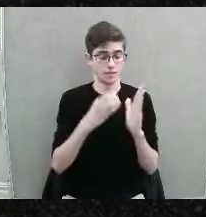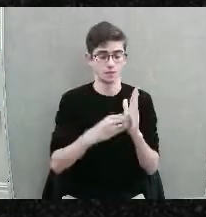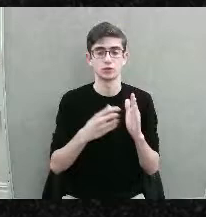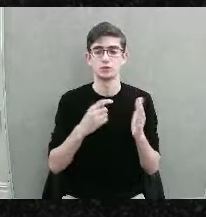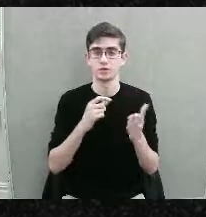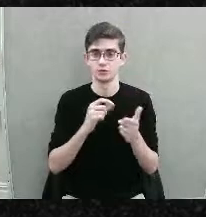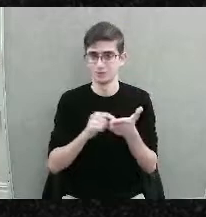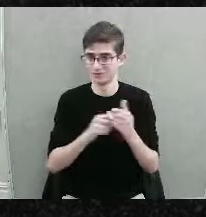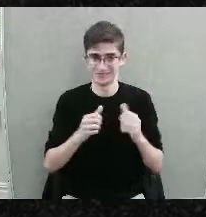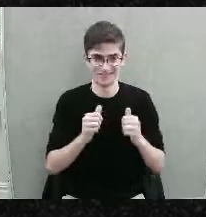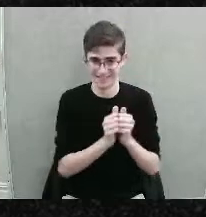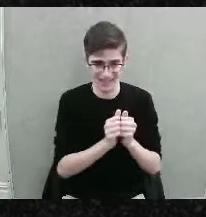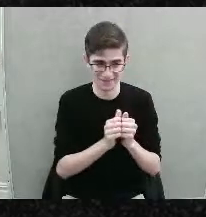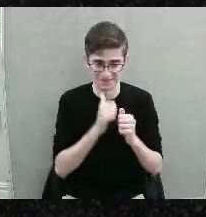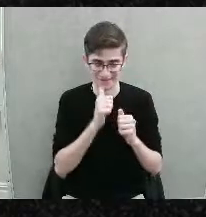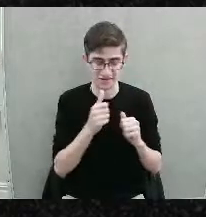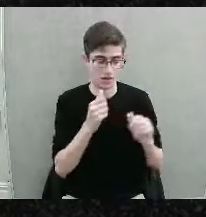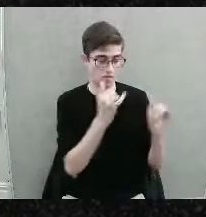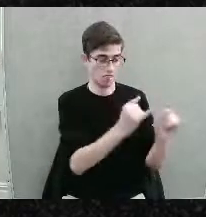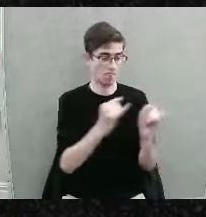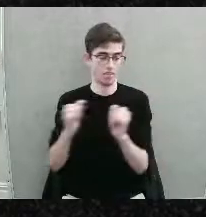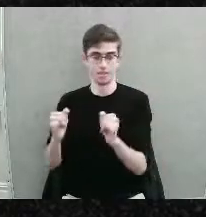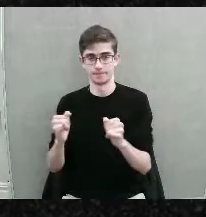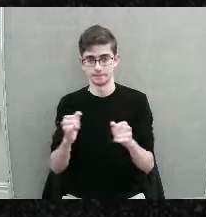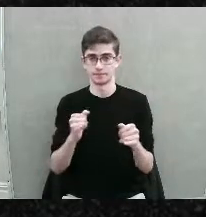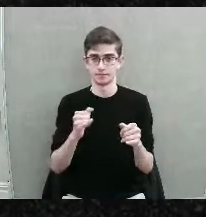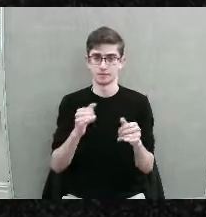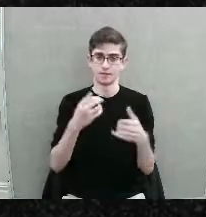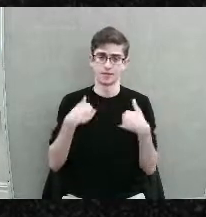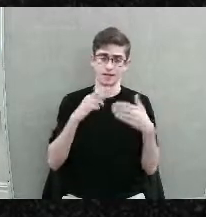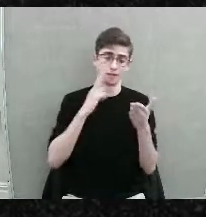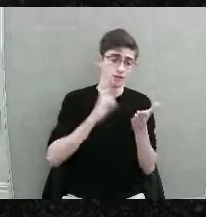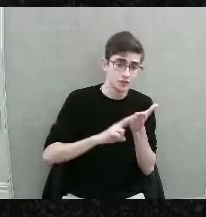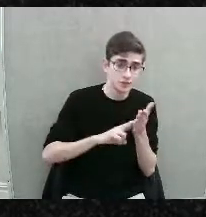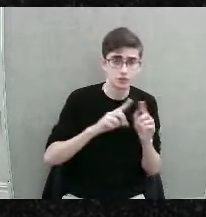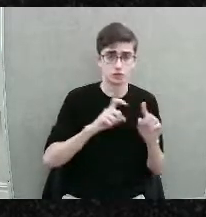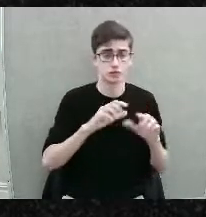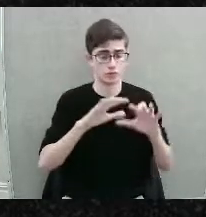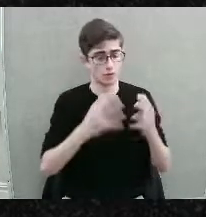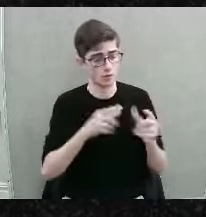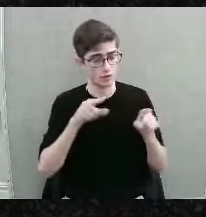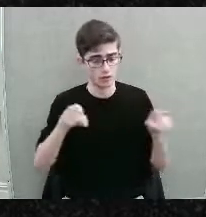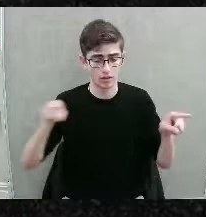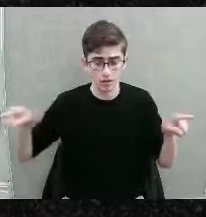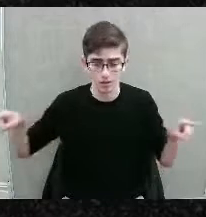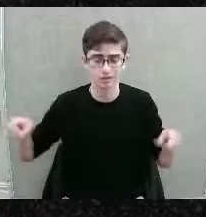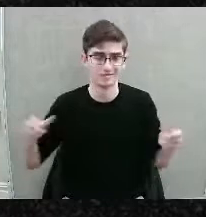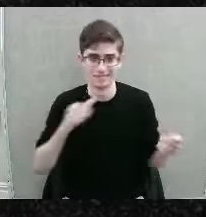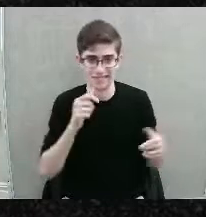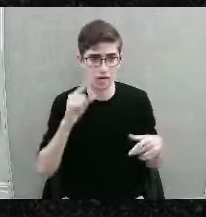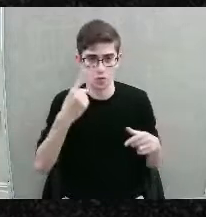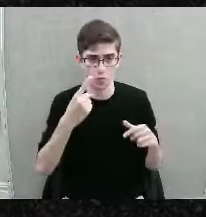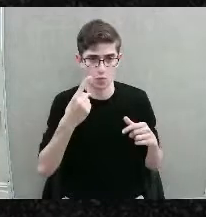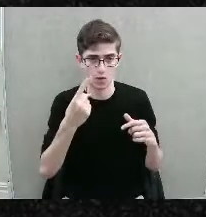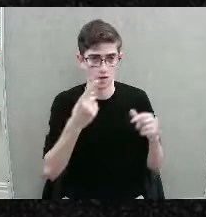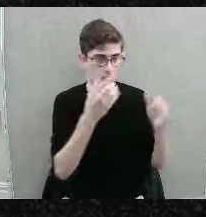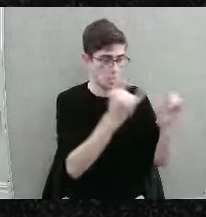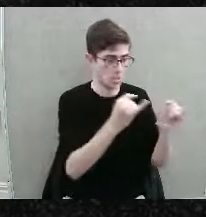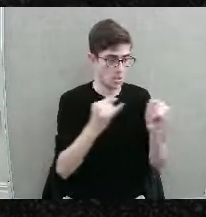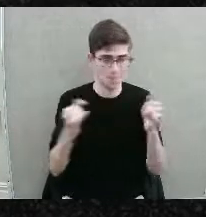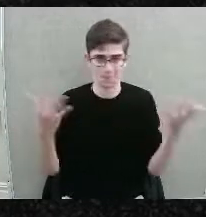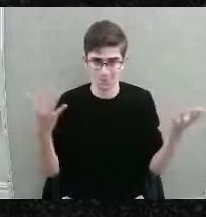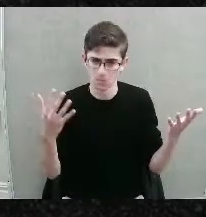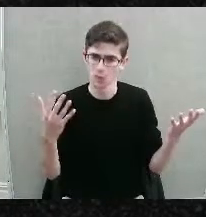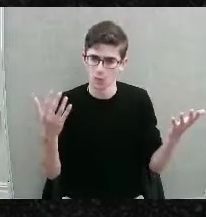as Janet mentioned, right? Working in different parts, it's co-authored by researchers working in different parts of the world, right? And so, you know, we were